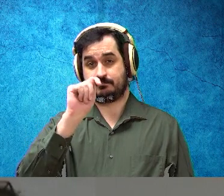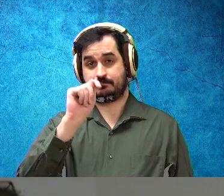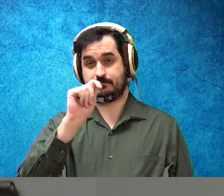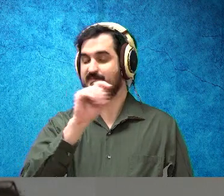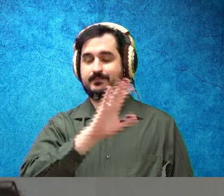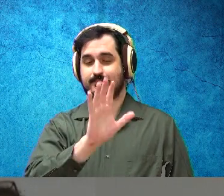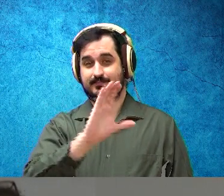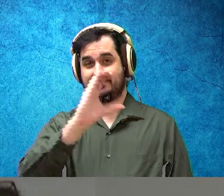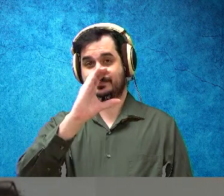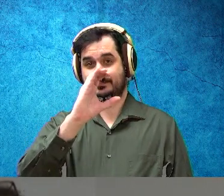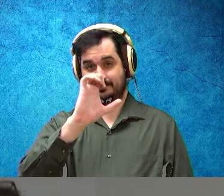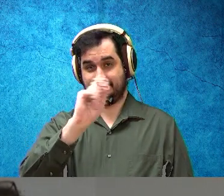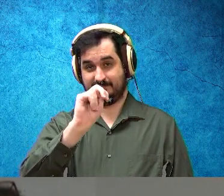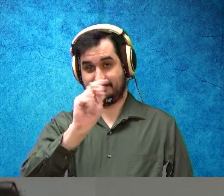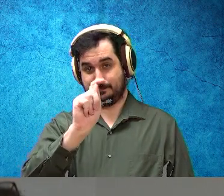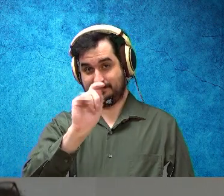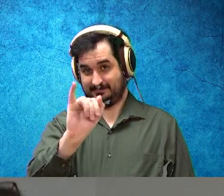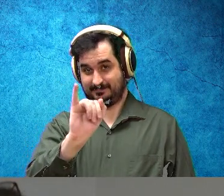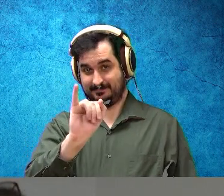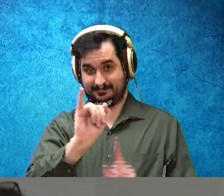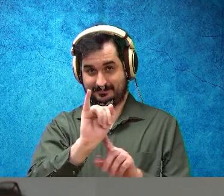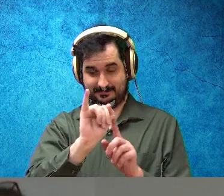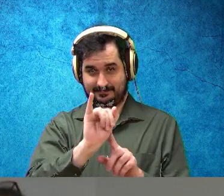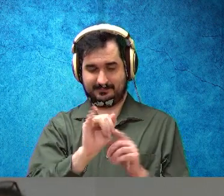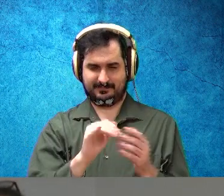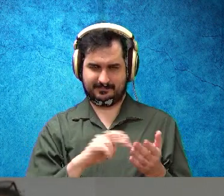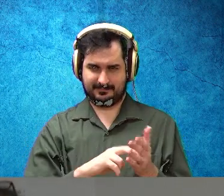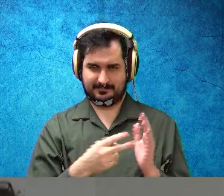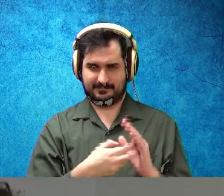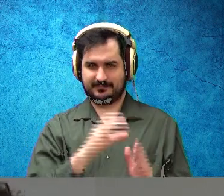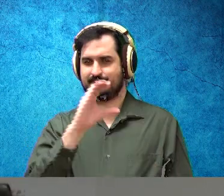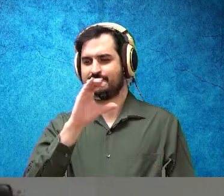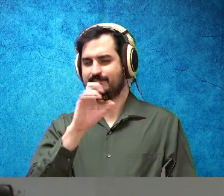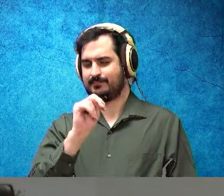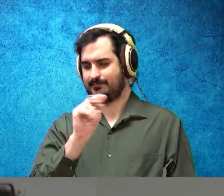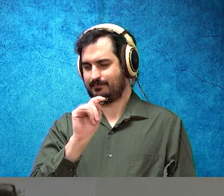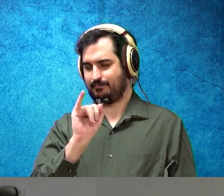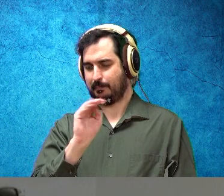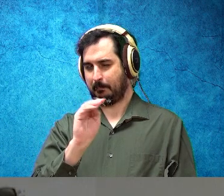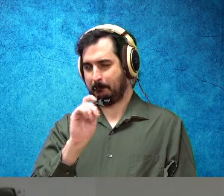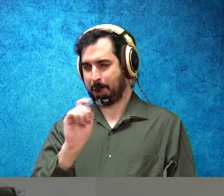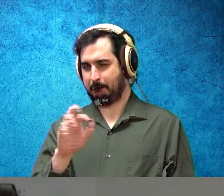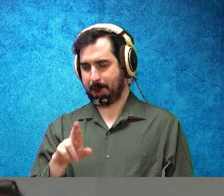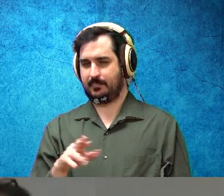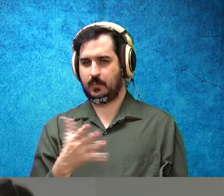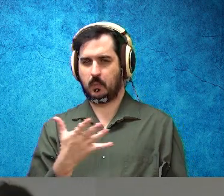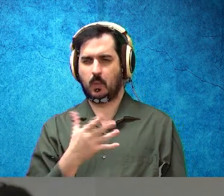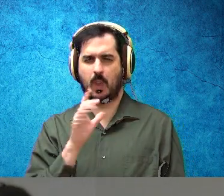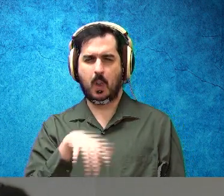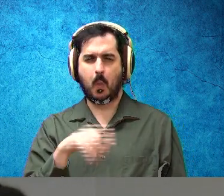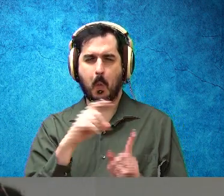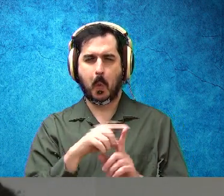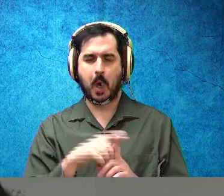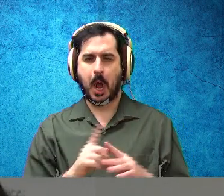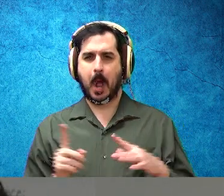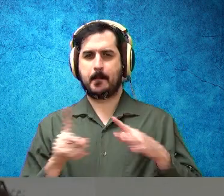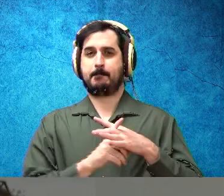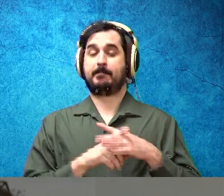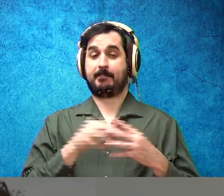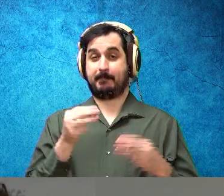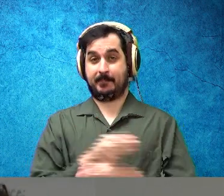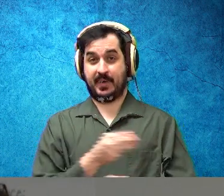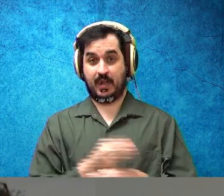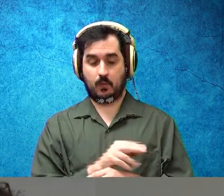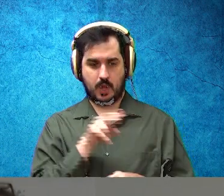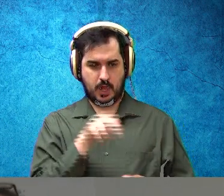Centimeter. Where have we heard that word? I'm thinking maybe in math when we measure. We look at our rulers and we